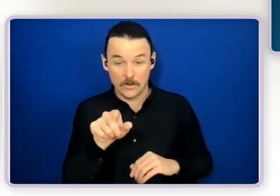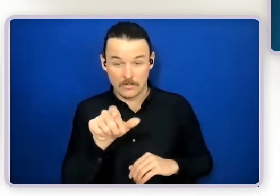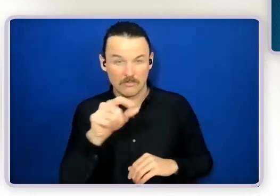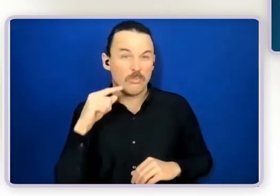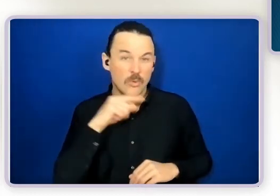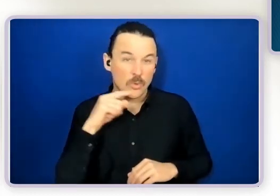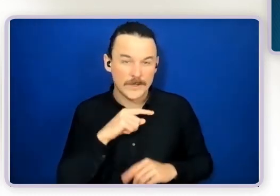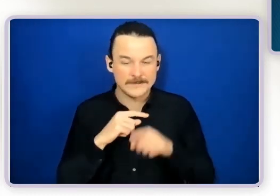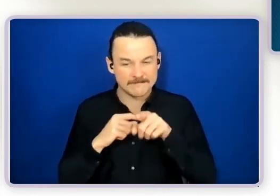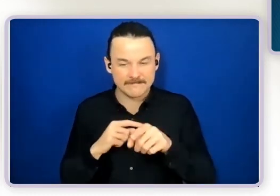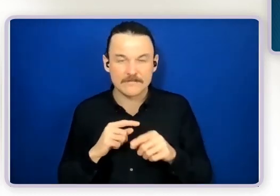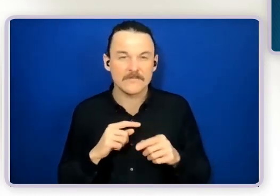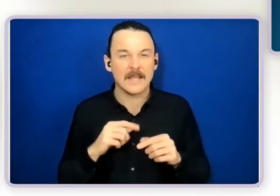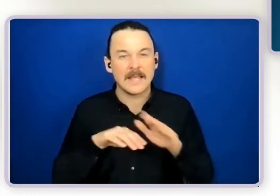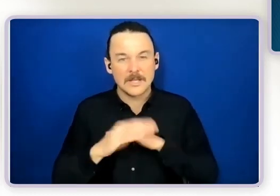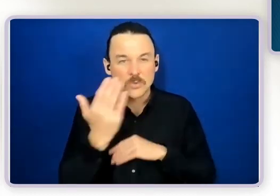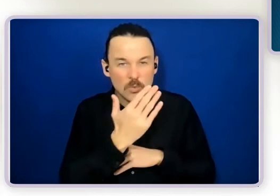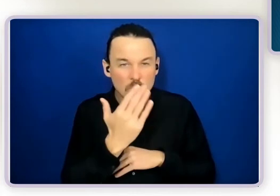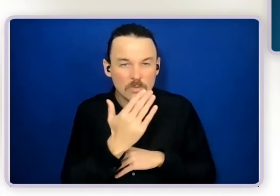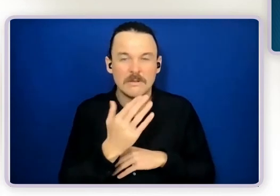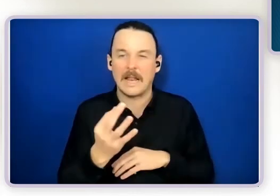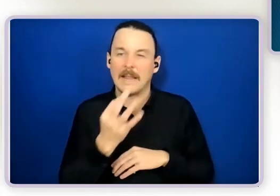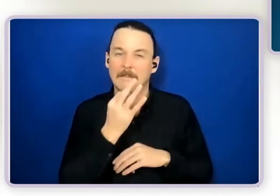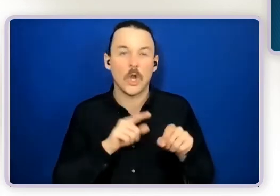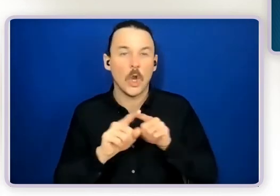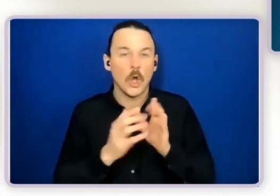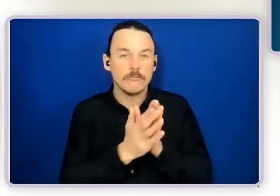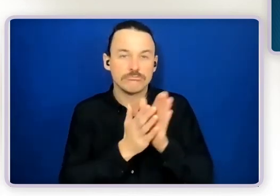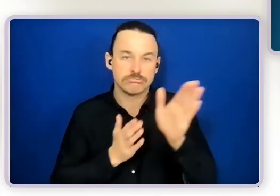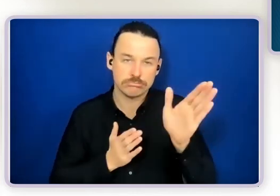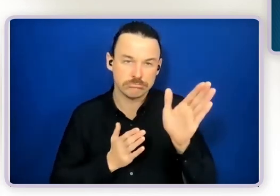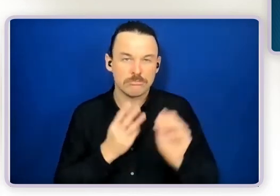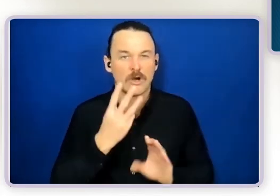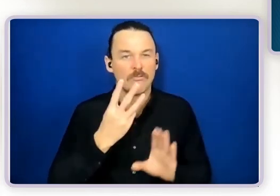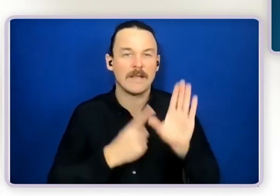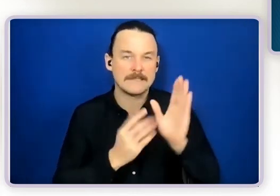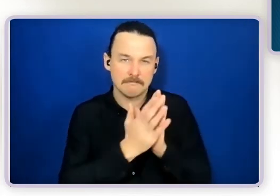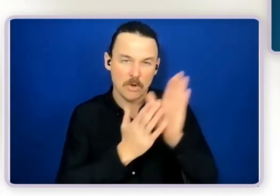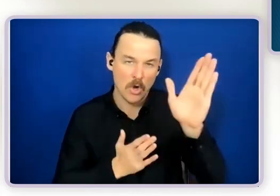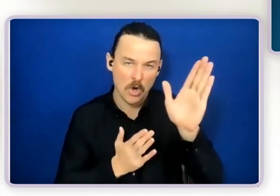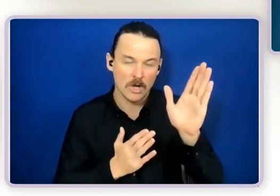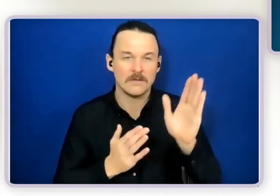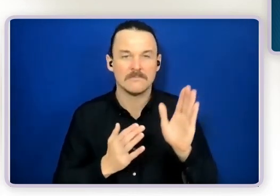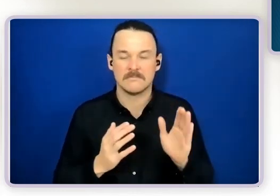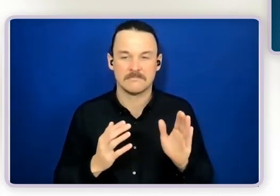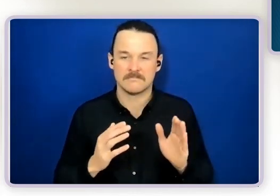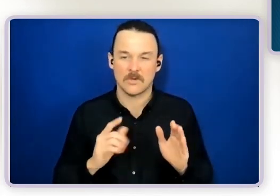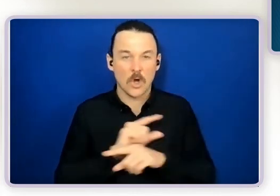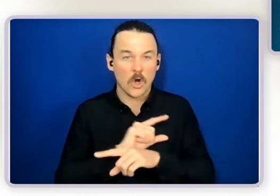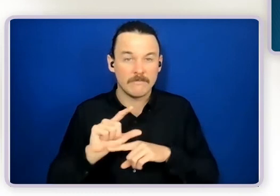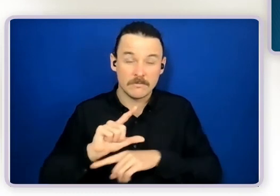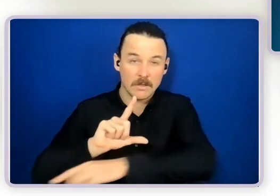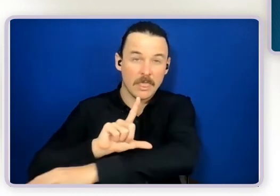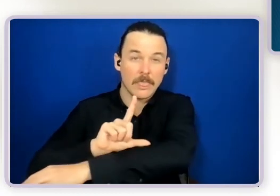in school who is 3 years behind his peers, who has no self-esteem because he hasn't been